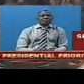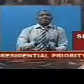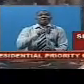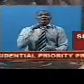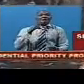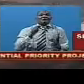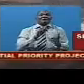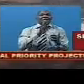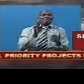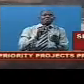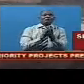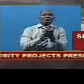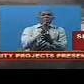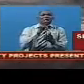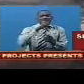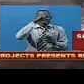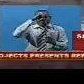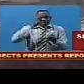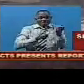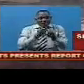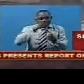singeing the animals with used tires,